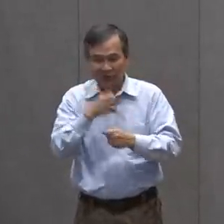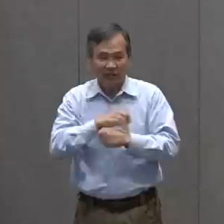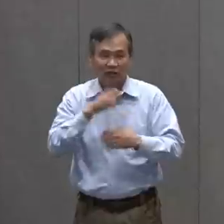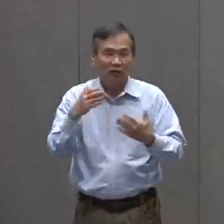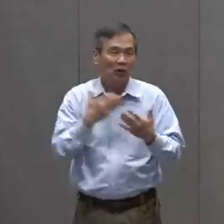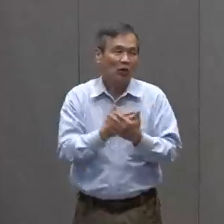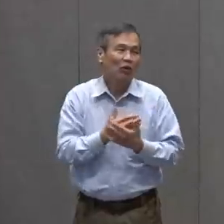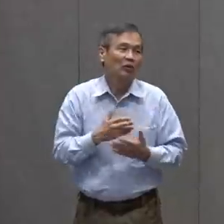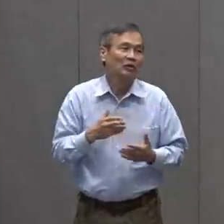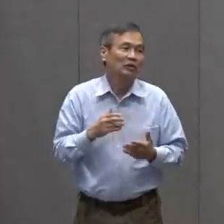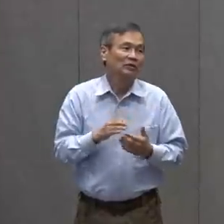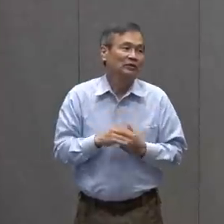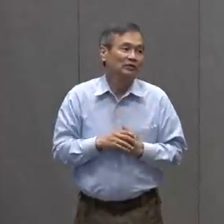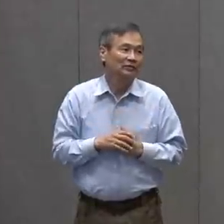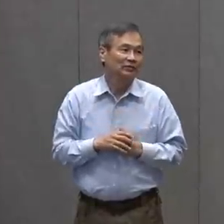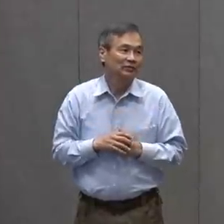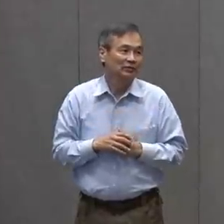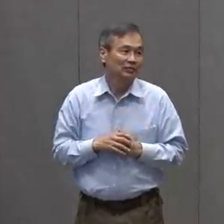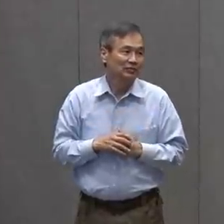hands.